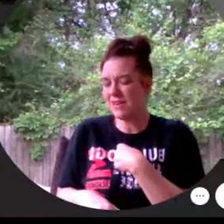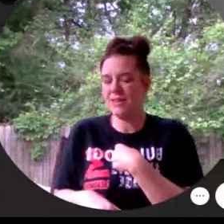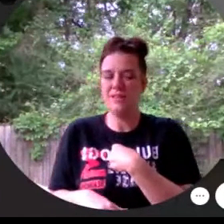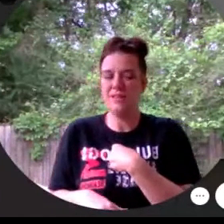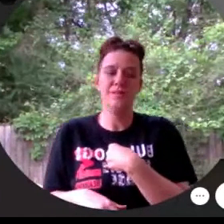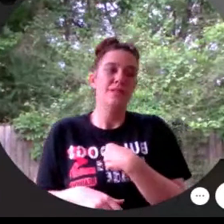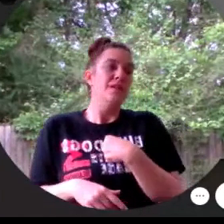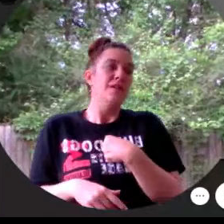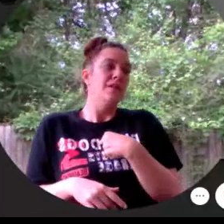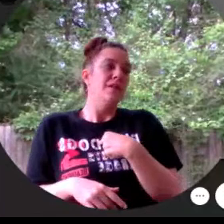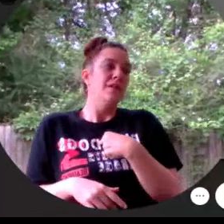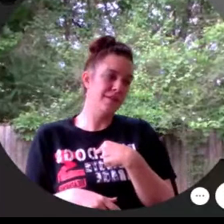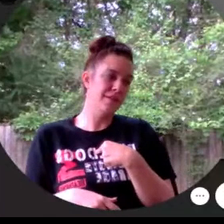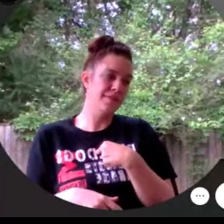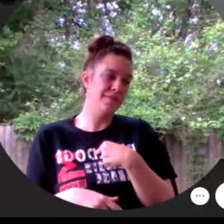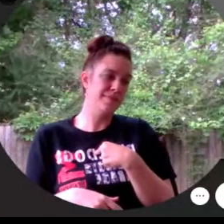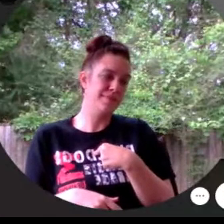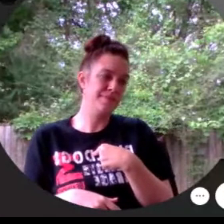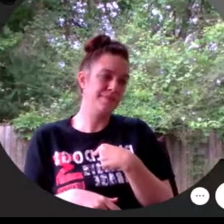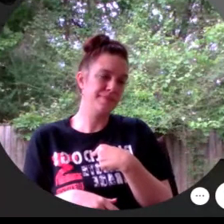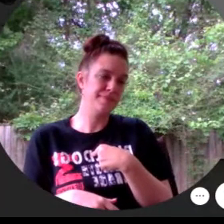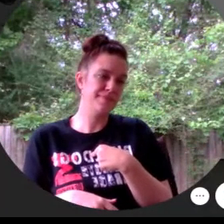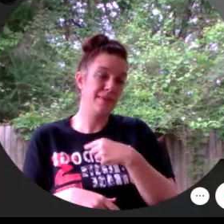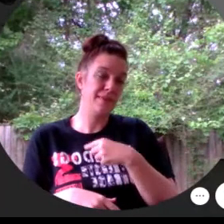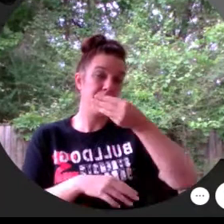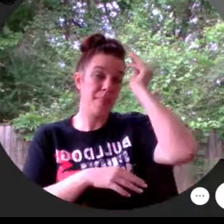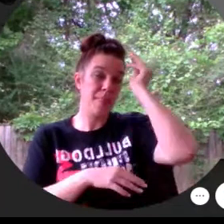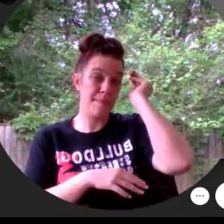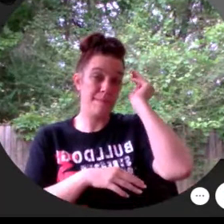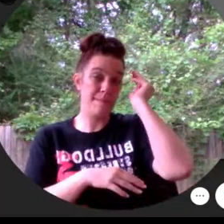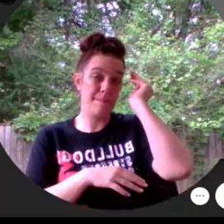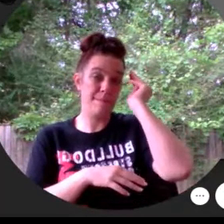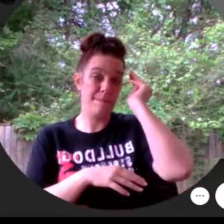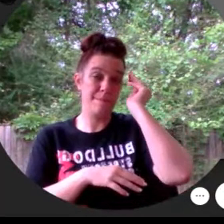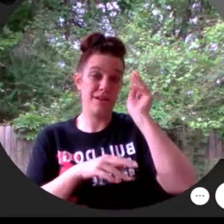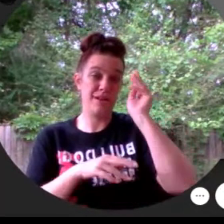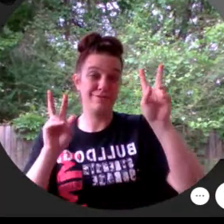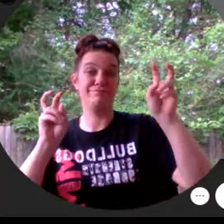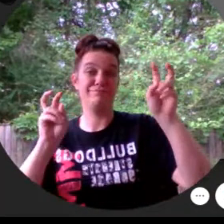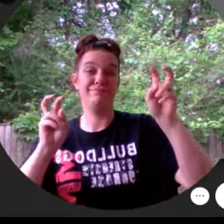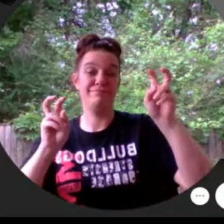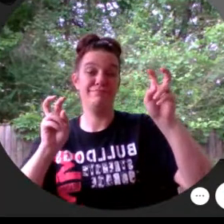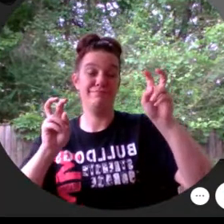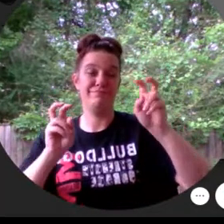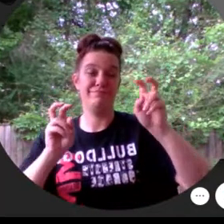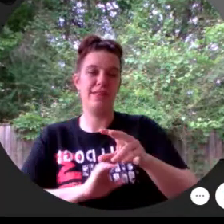sighed. The Miles Murphy motto. But